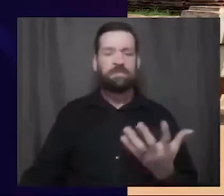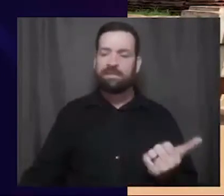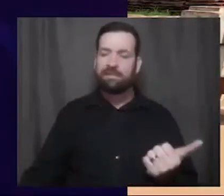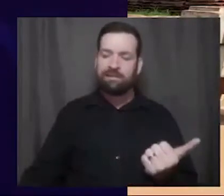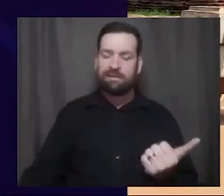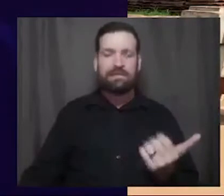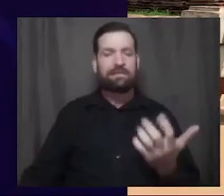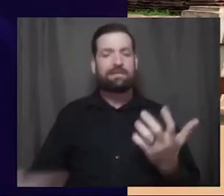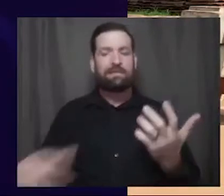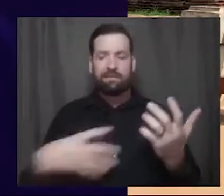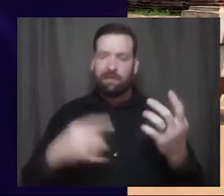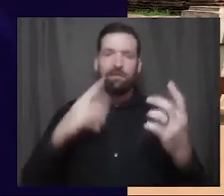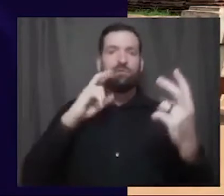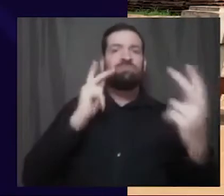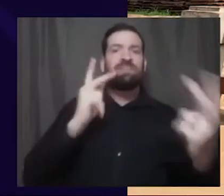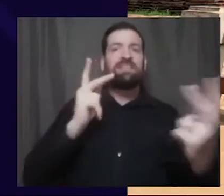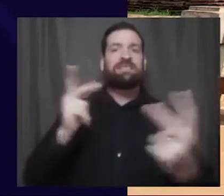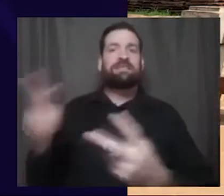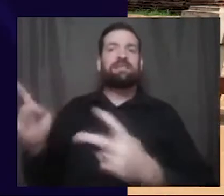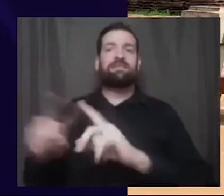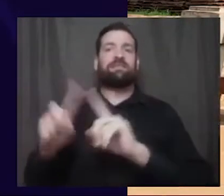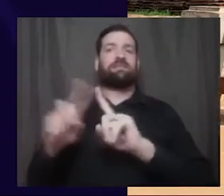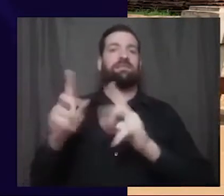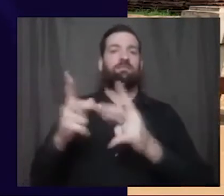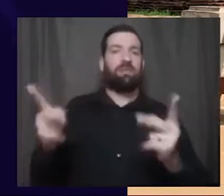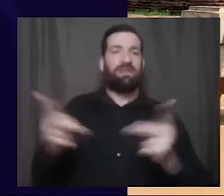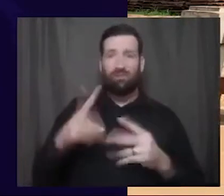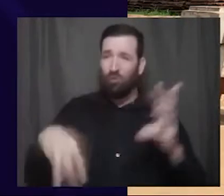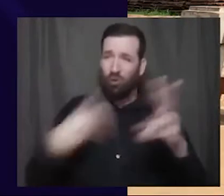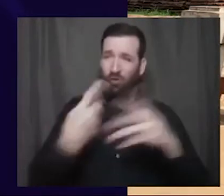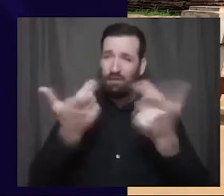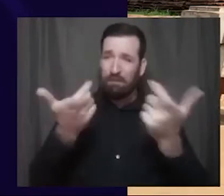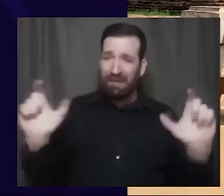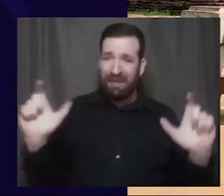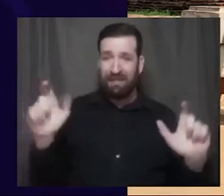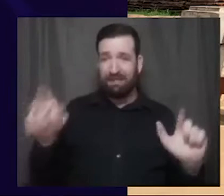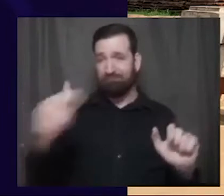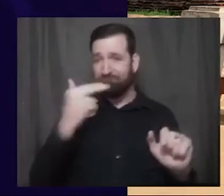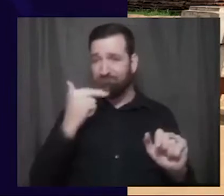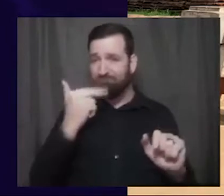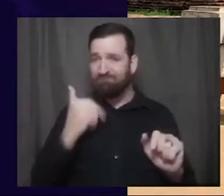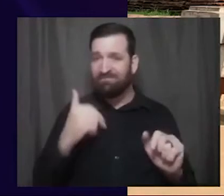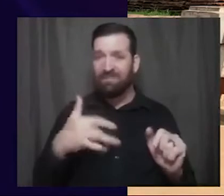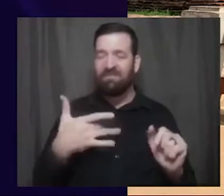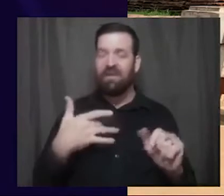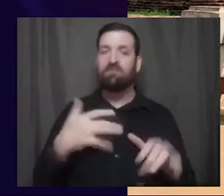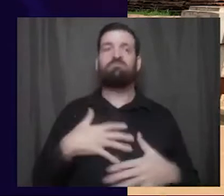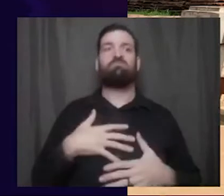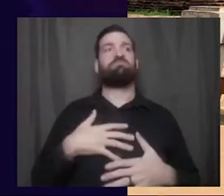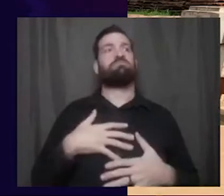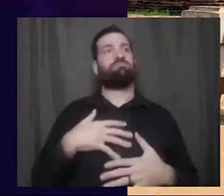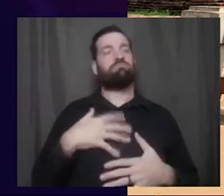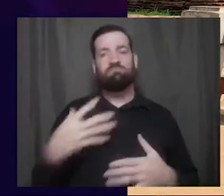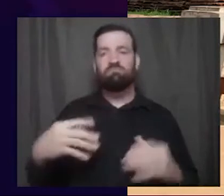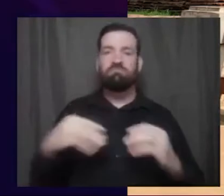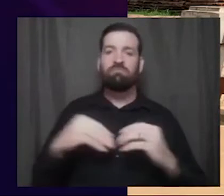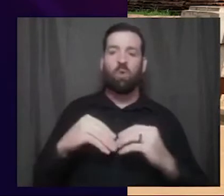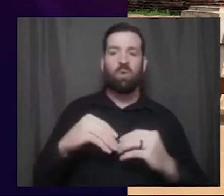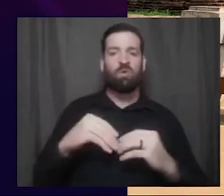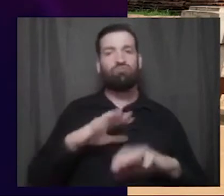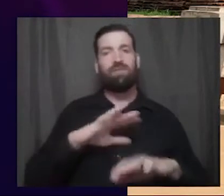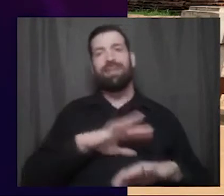places where world is so big and you're really small. It kind of grounds you and makes you more, I think, relaxed about